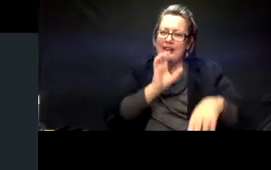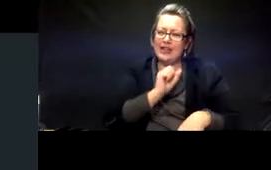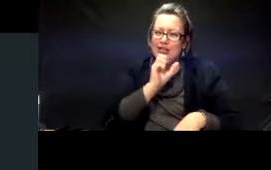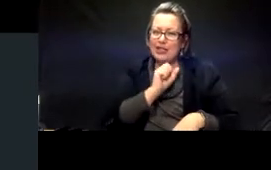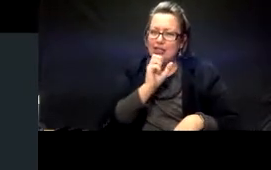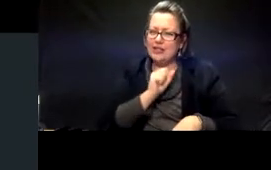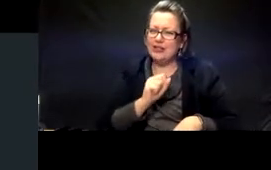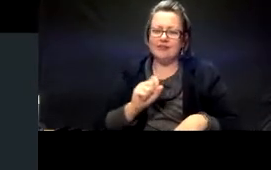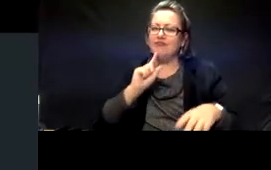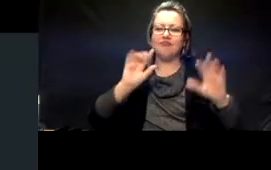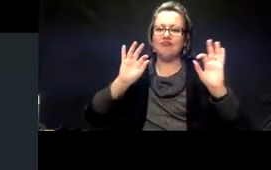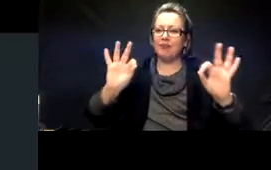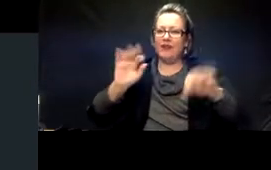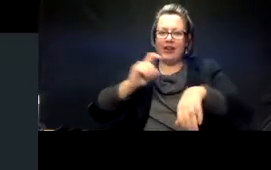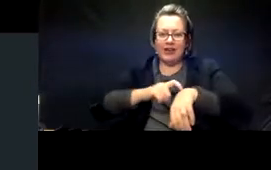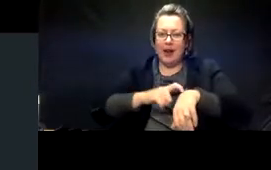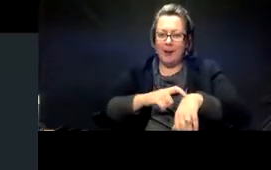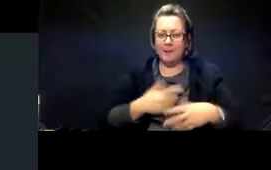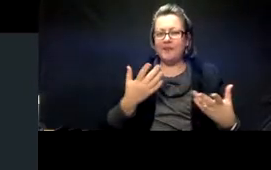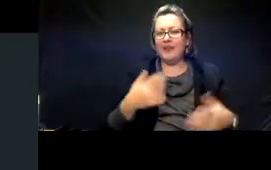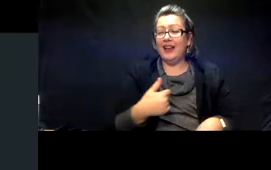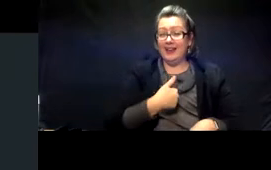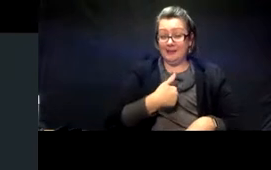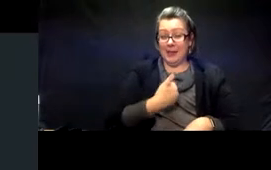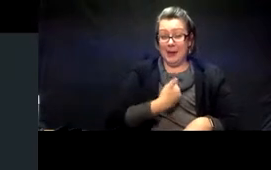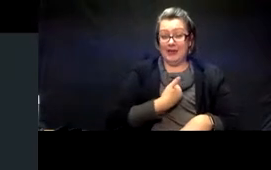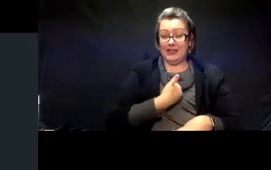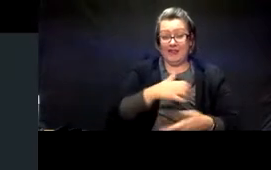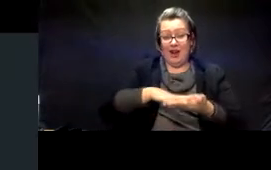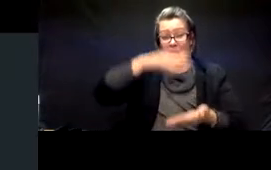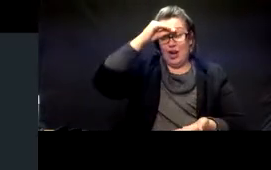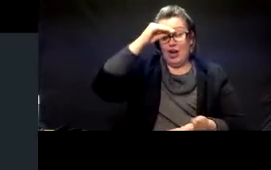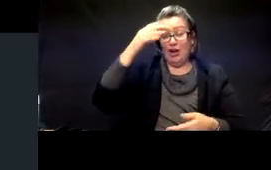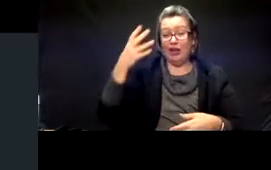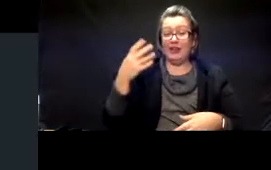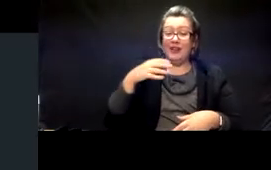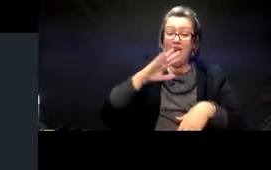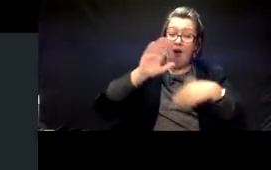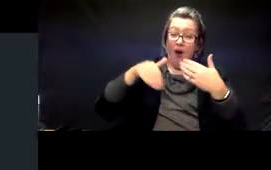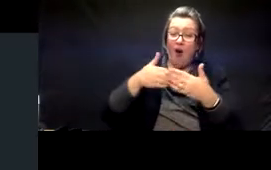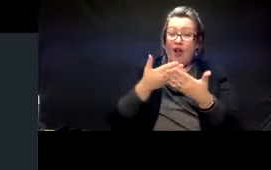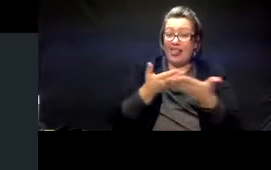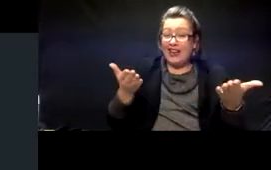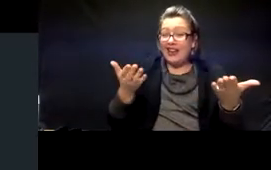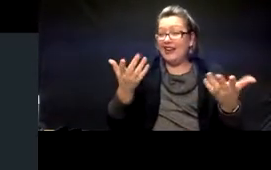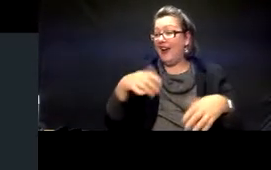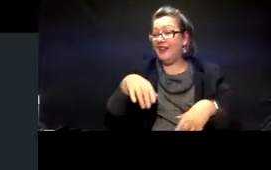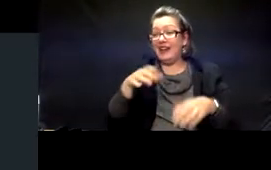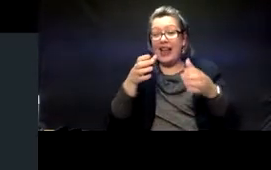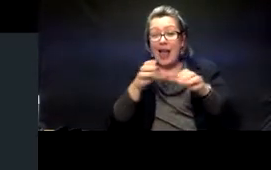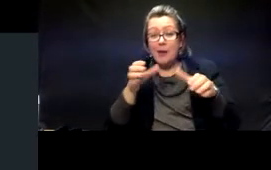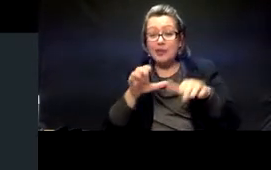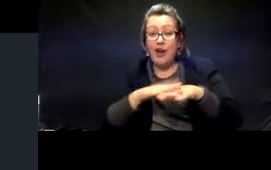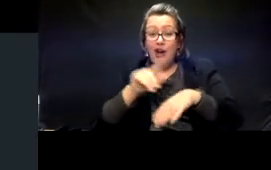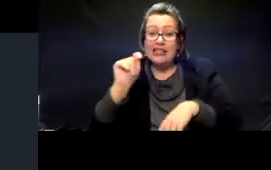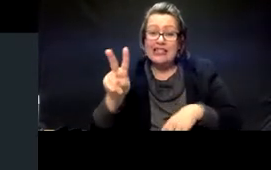that is elementary age. It's the perfect time. I myself learned